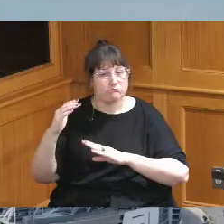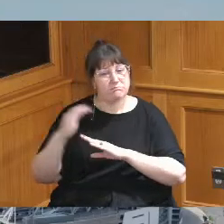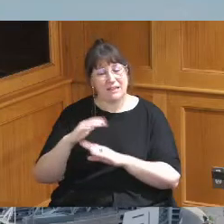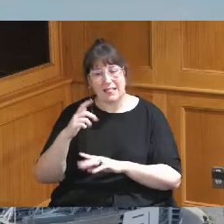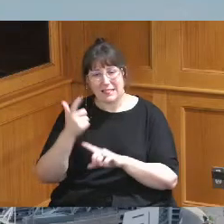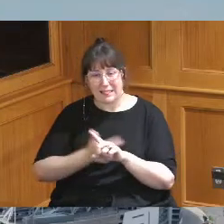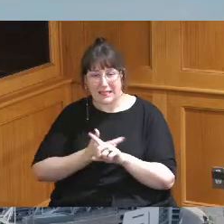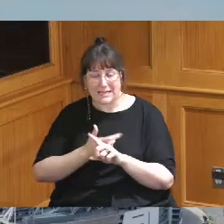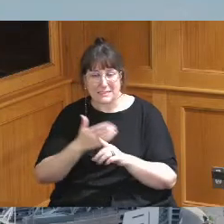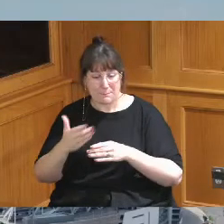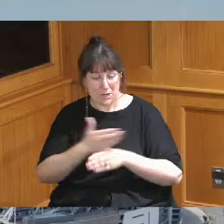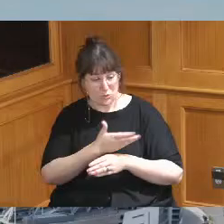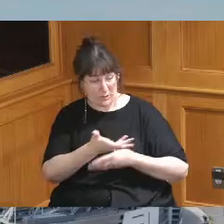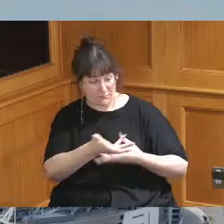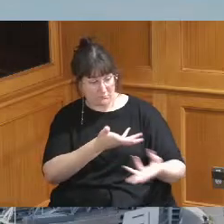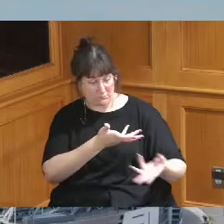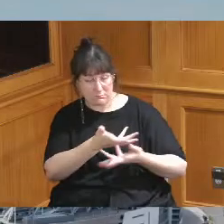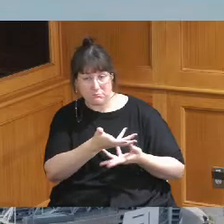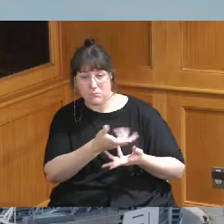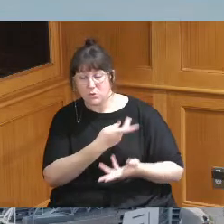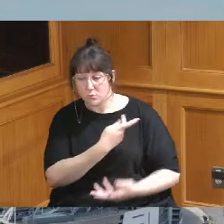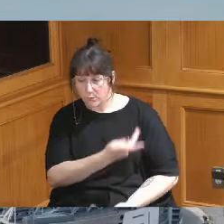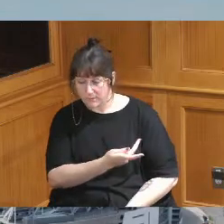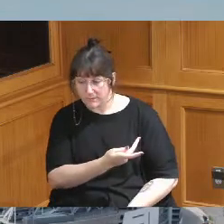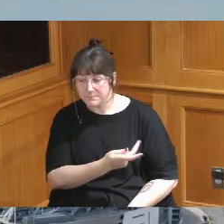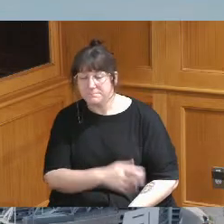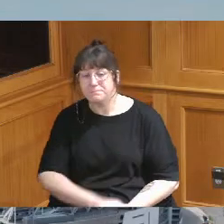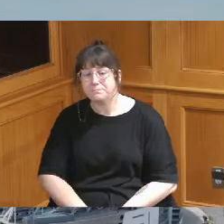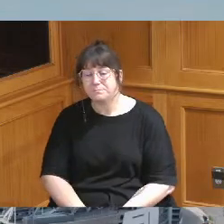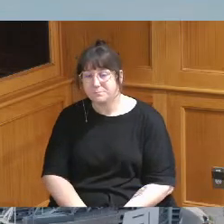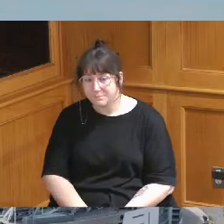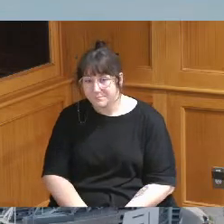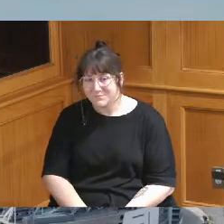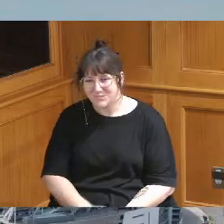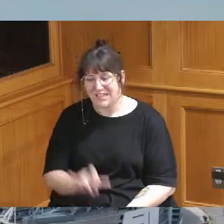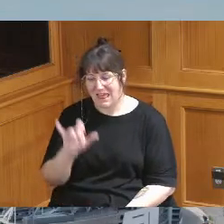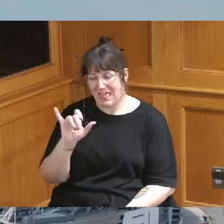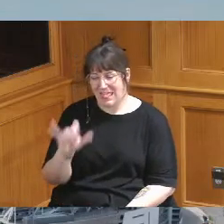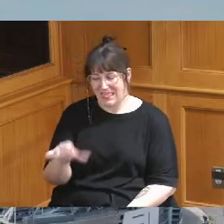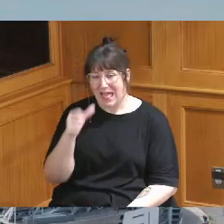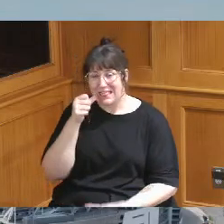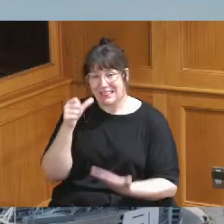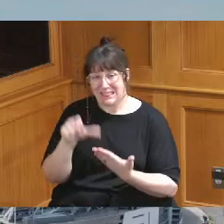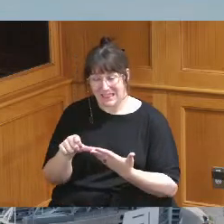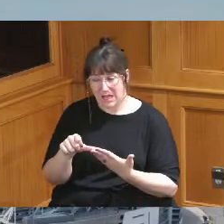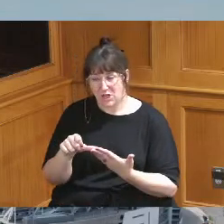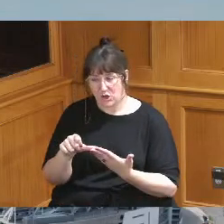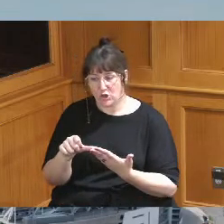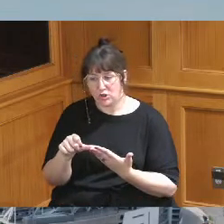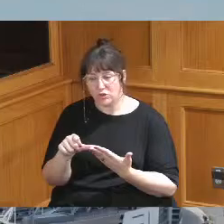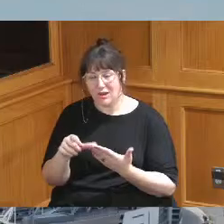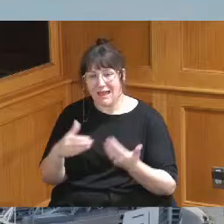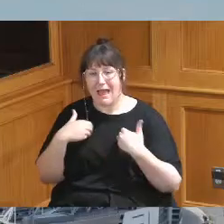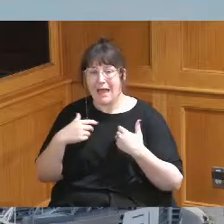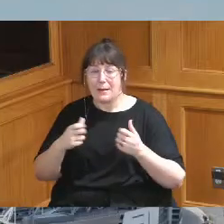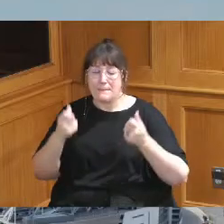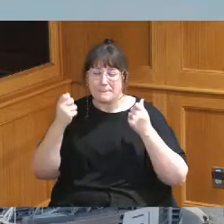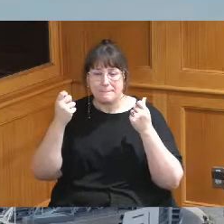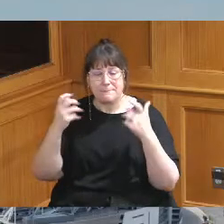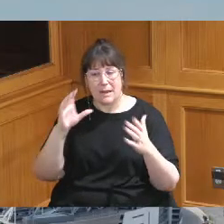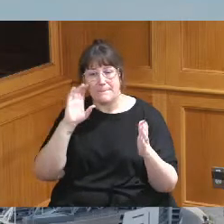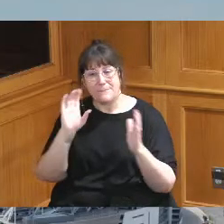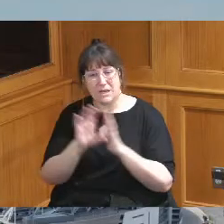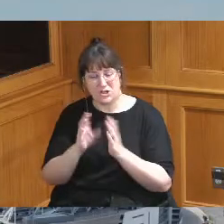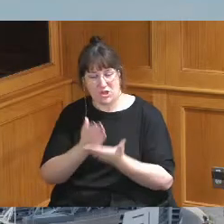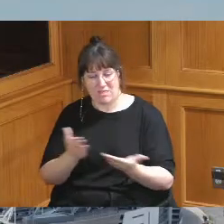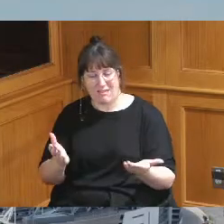county and the Bengals at Paycor Stadium. The letter of intent contained some of the big picture economic terms: the term of the